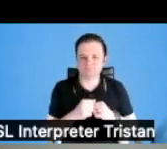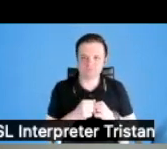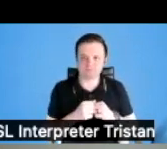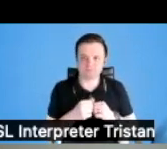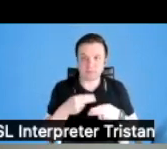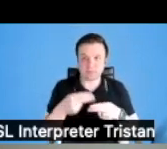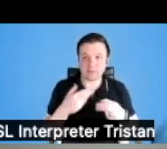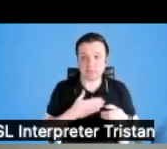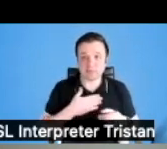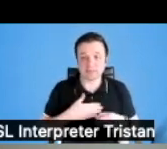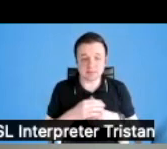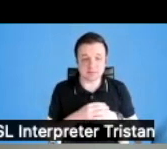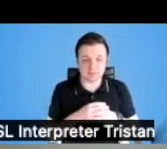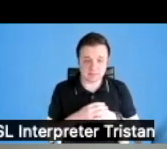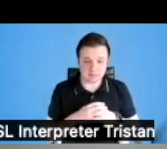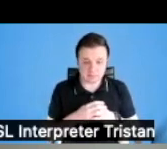slide, please.